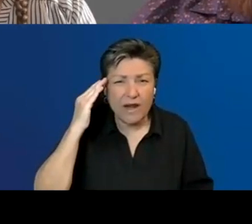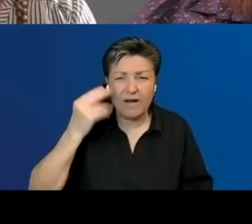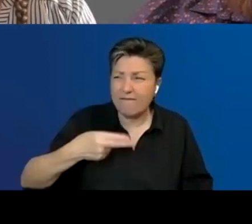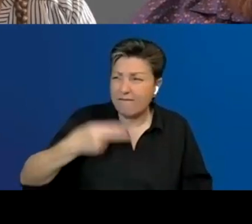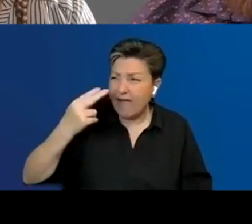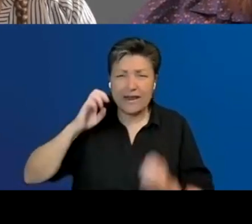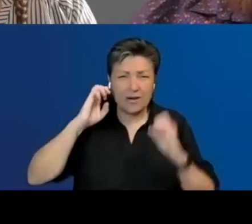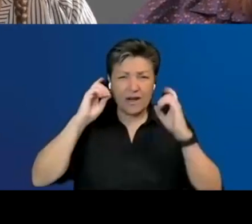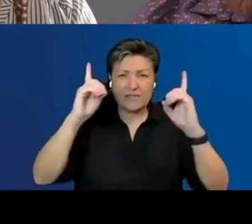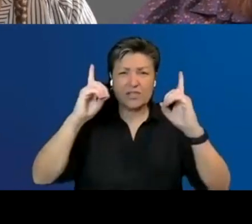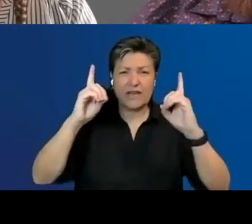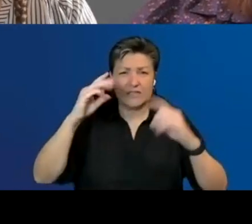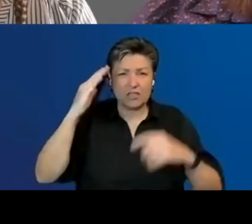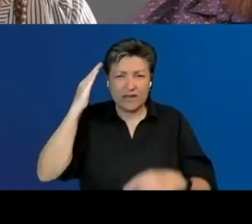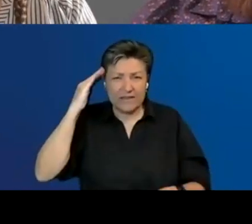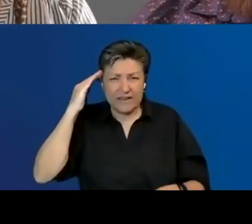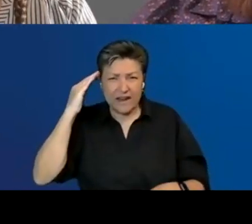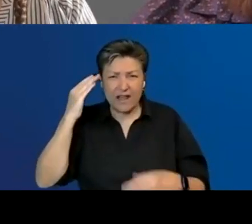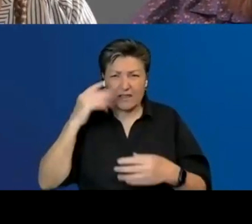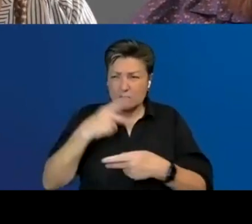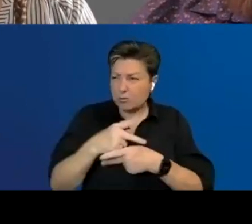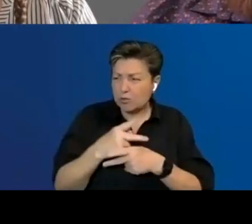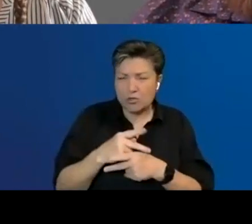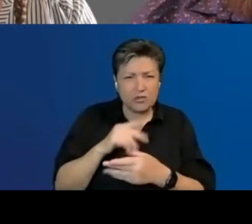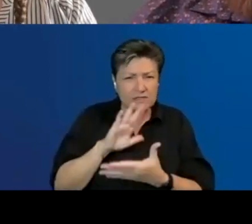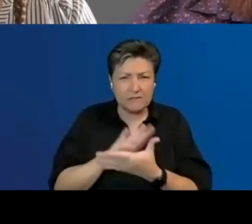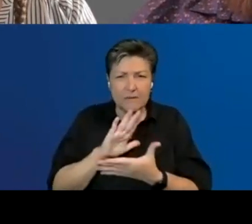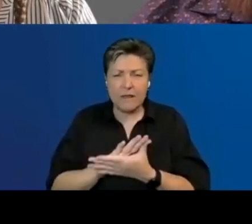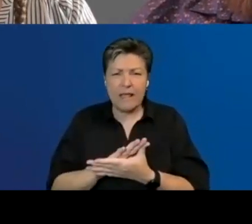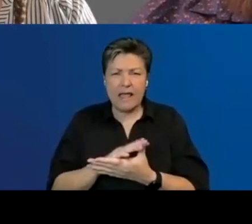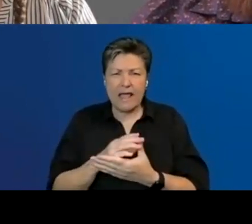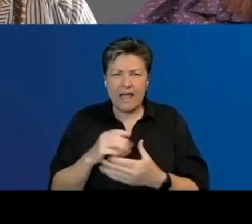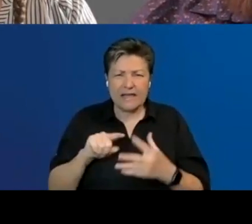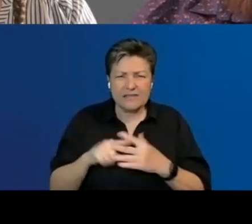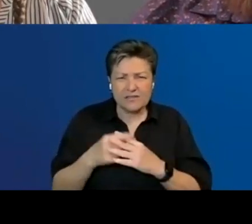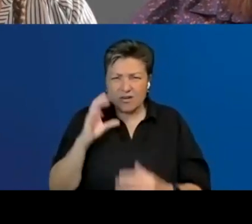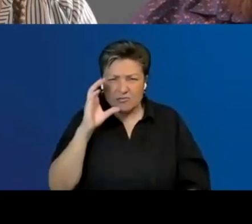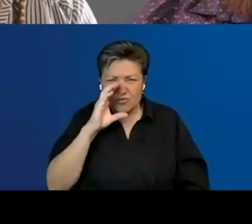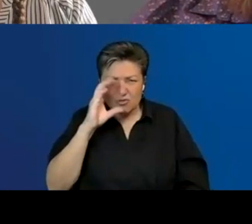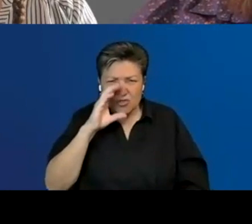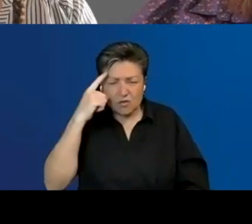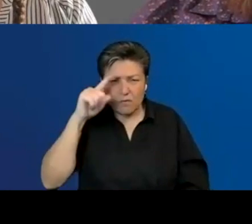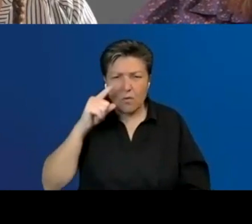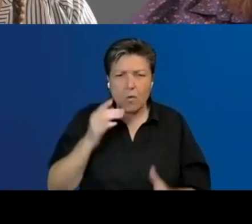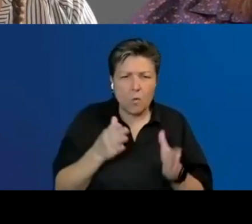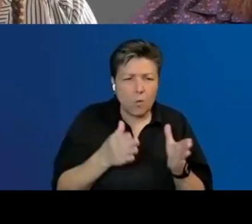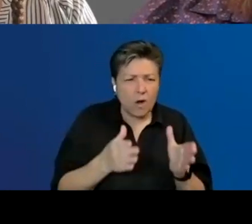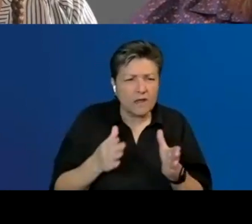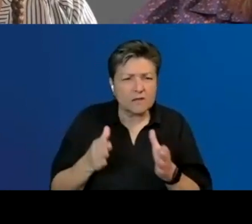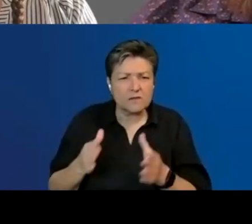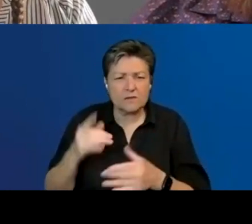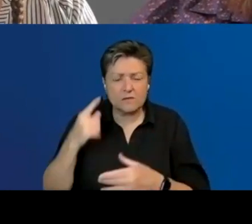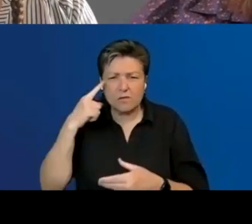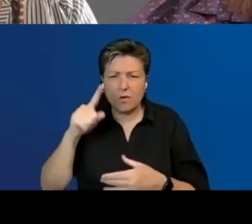in academia. And so I began searching for ways to